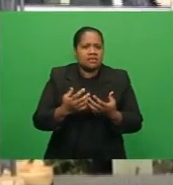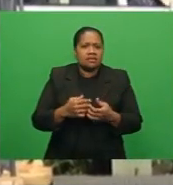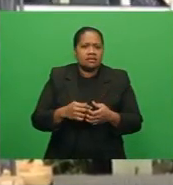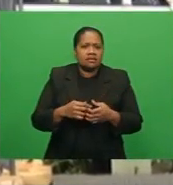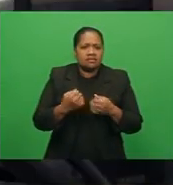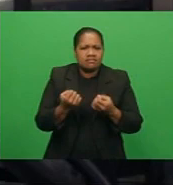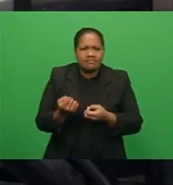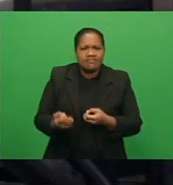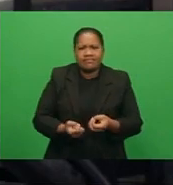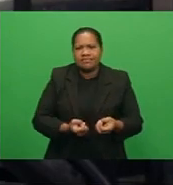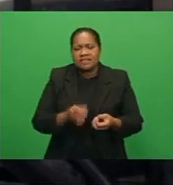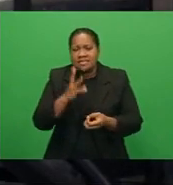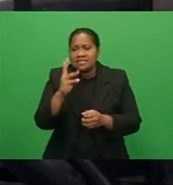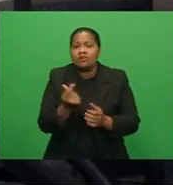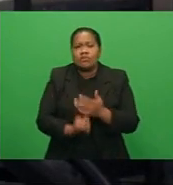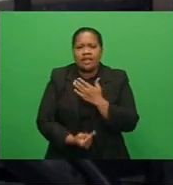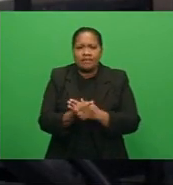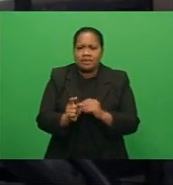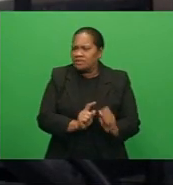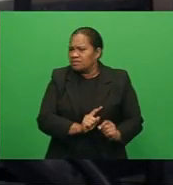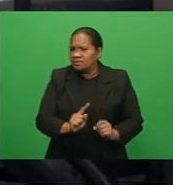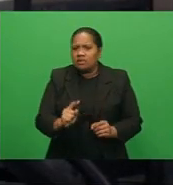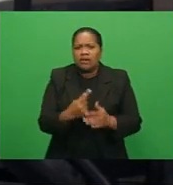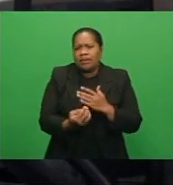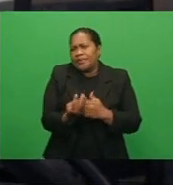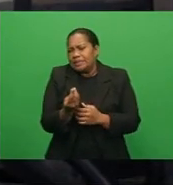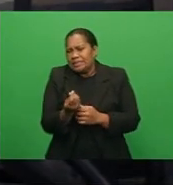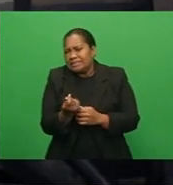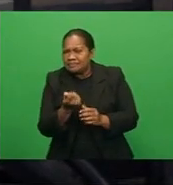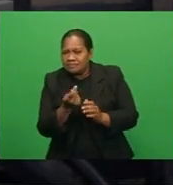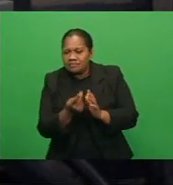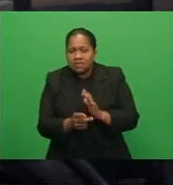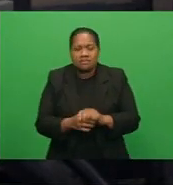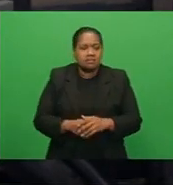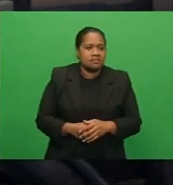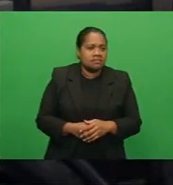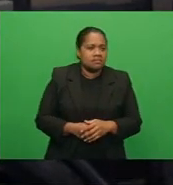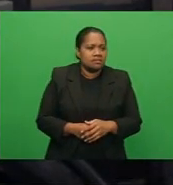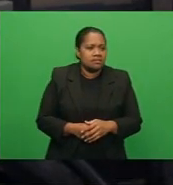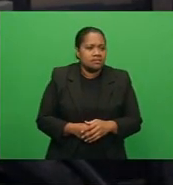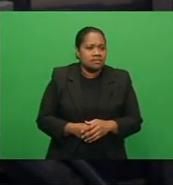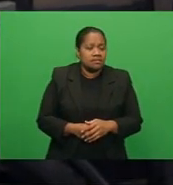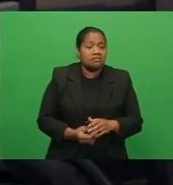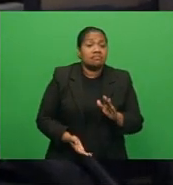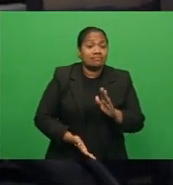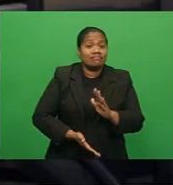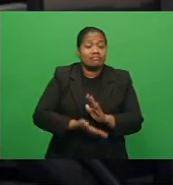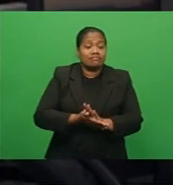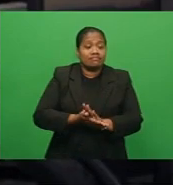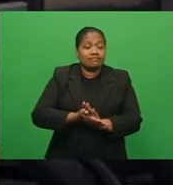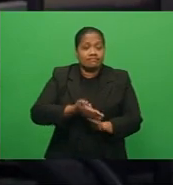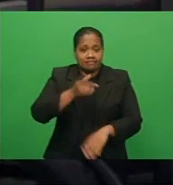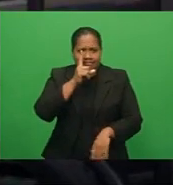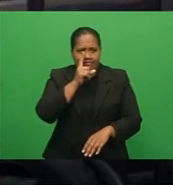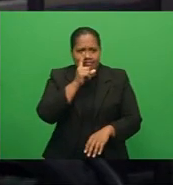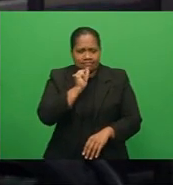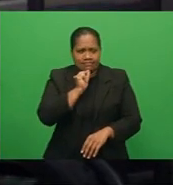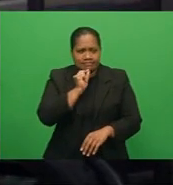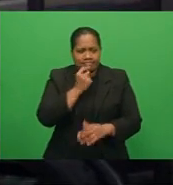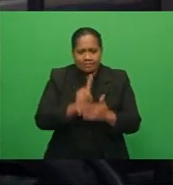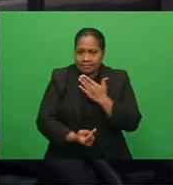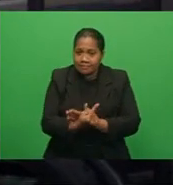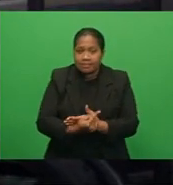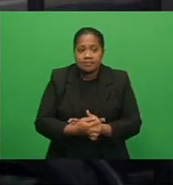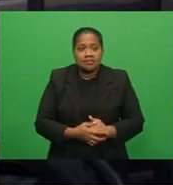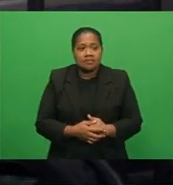the tip of the iceberg. If they are treated initially, an early stage, there is high chances of recovery and to be